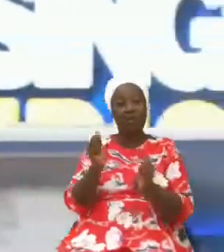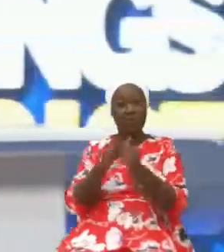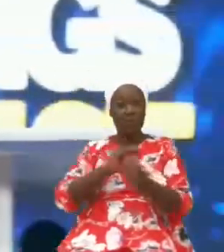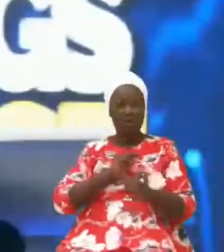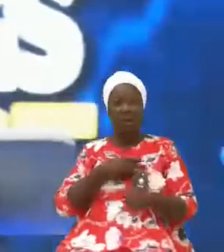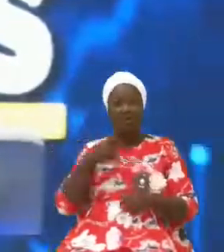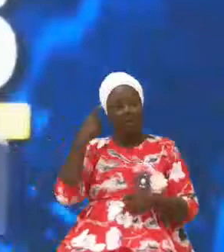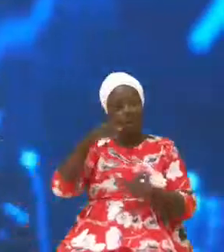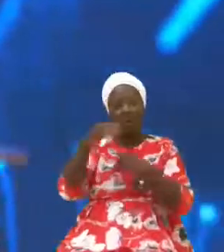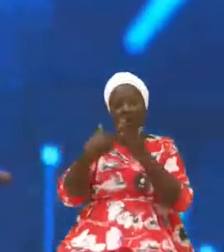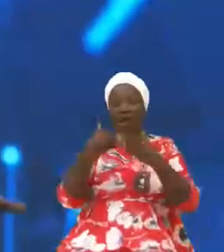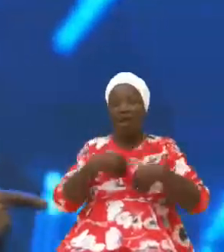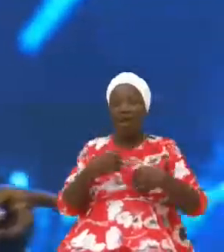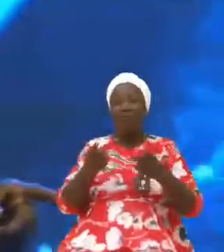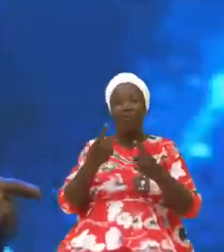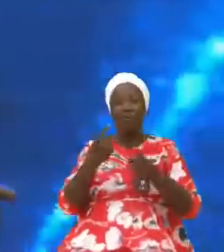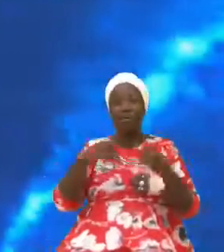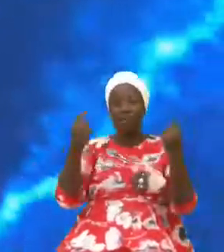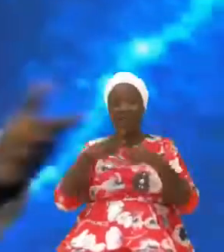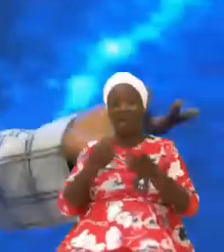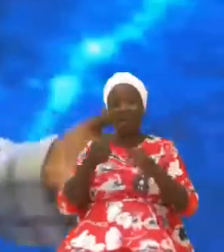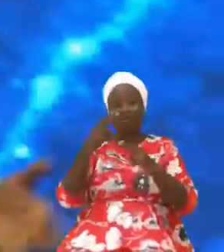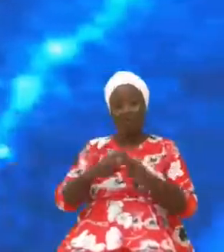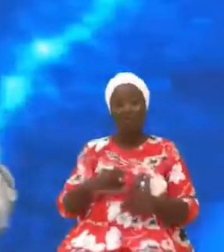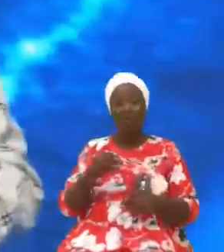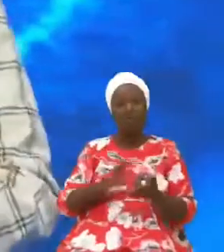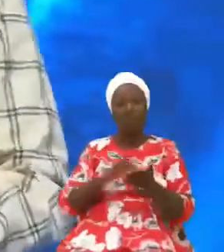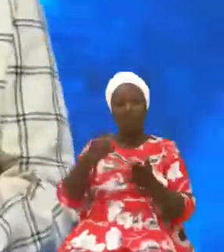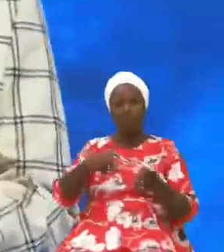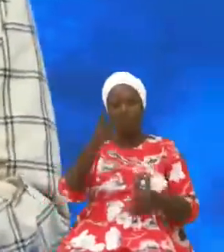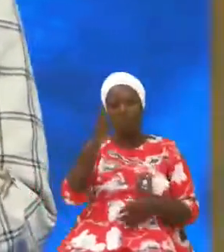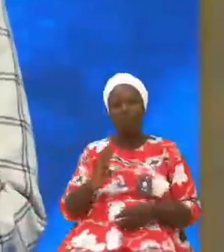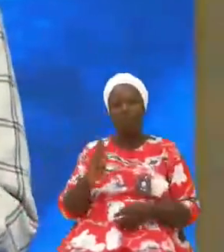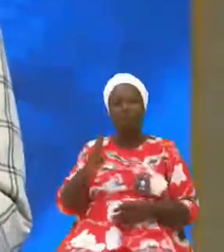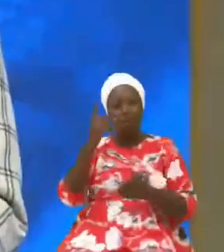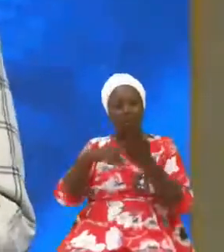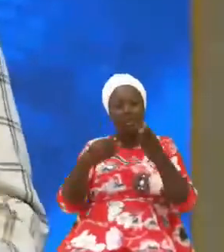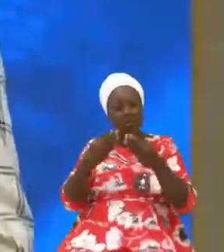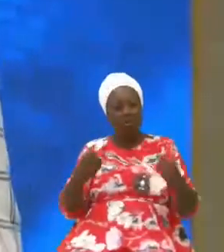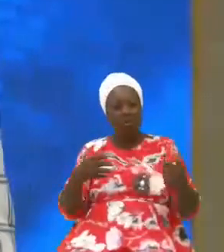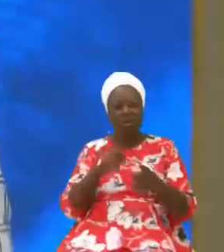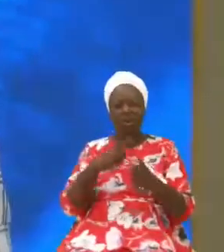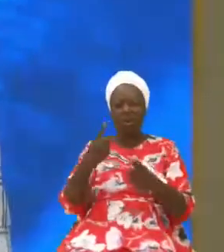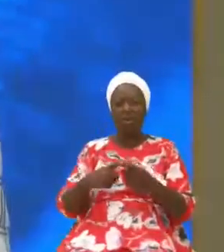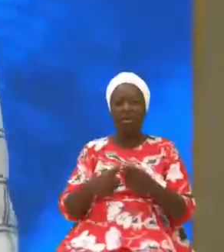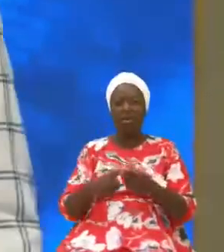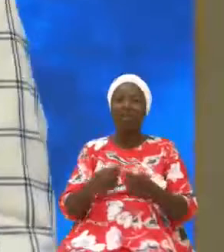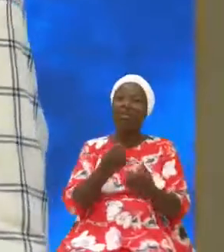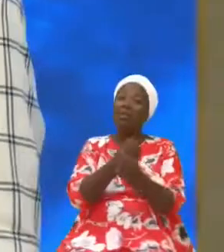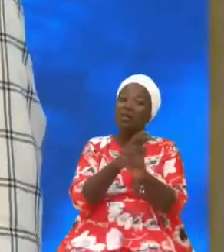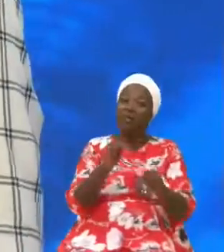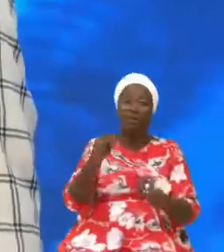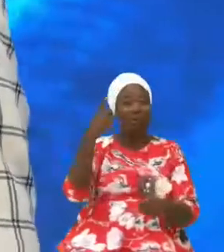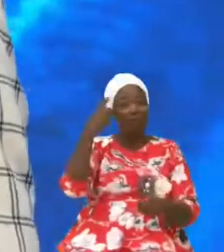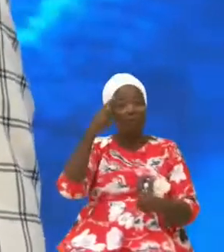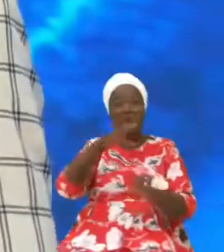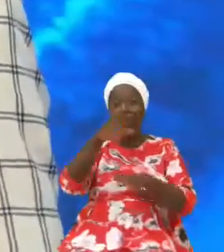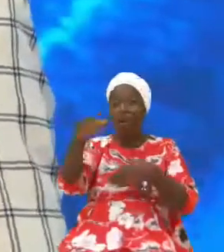all have sinned and come short of the glory of God. What's the solution